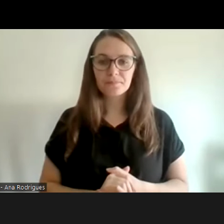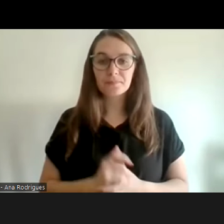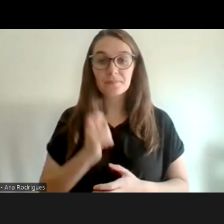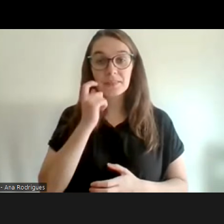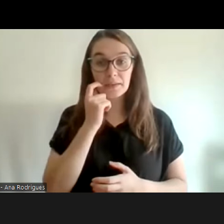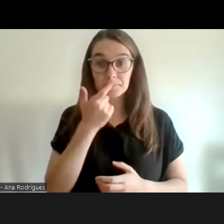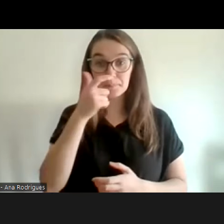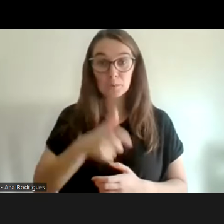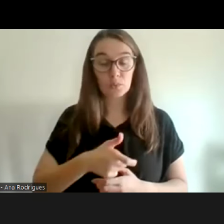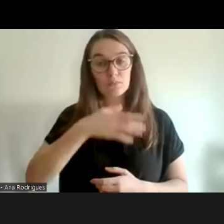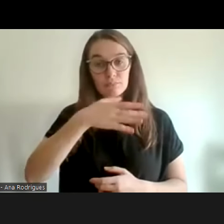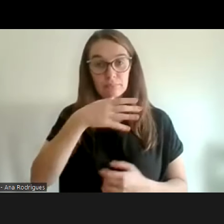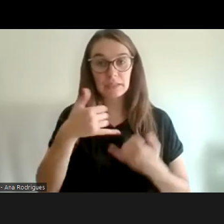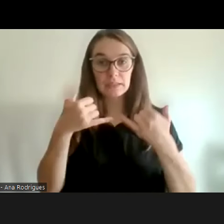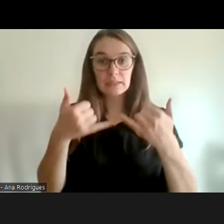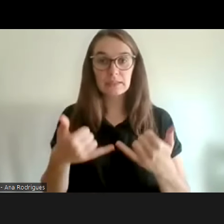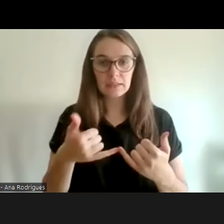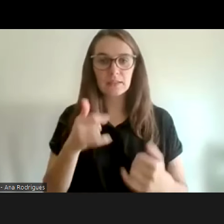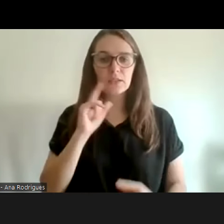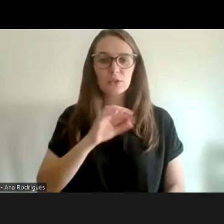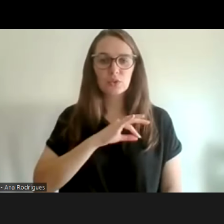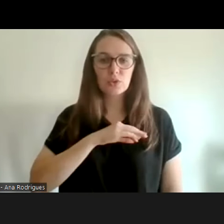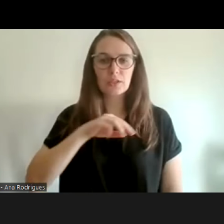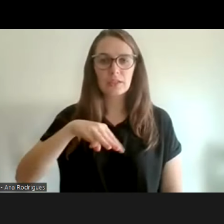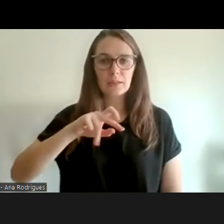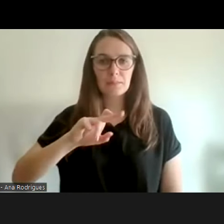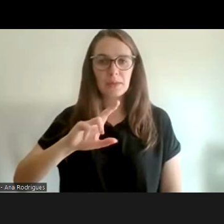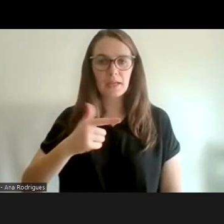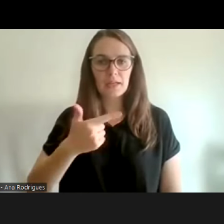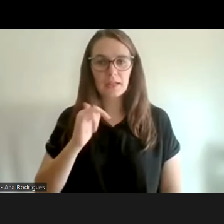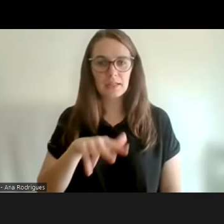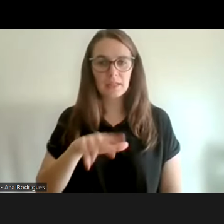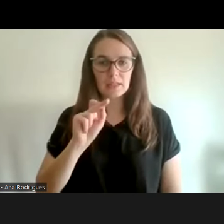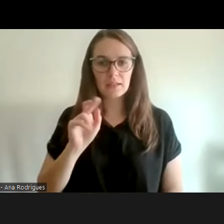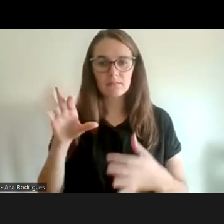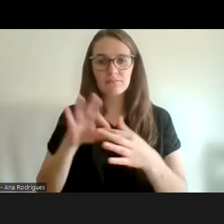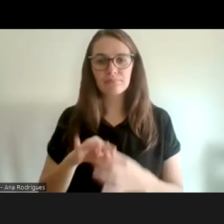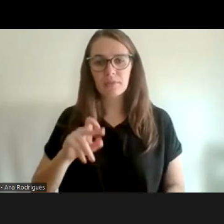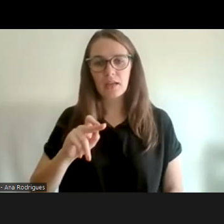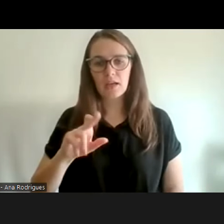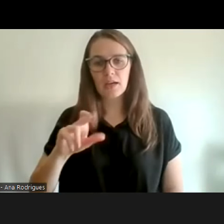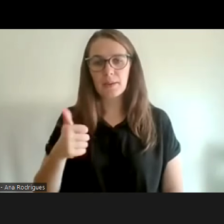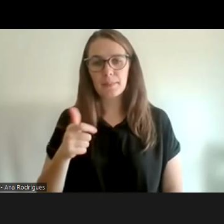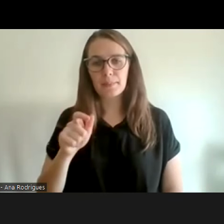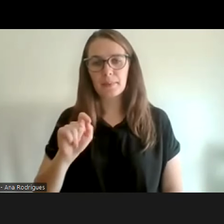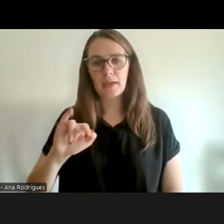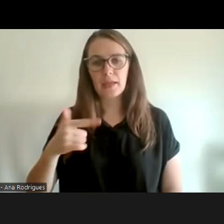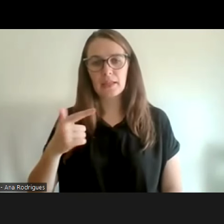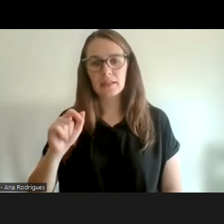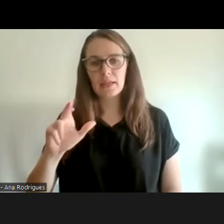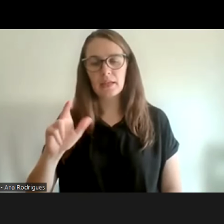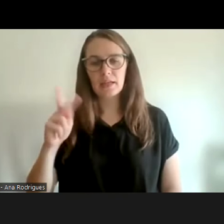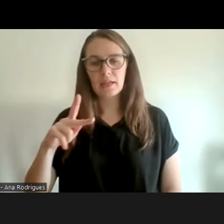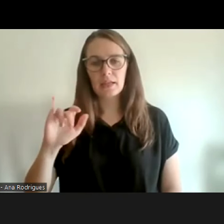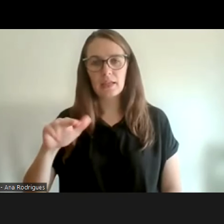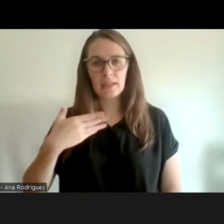next speaker, which is Martina Kübler from Arbeiterkind. And Martina is the